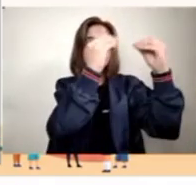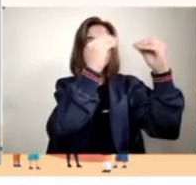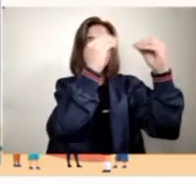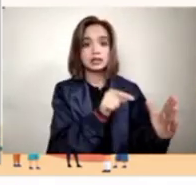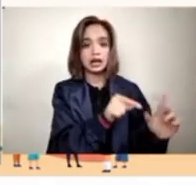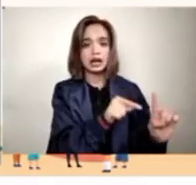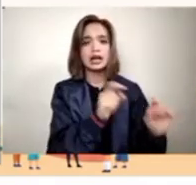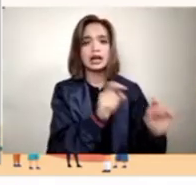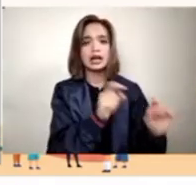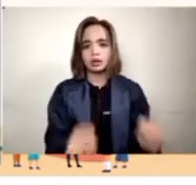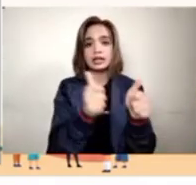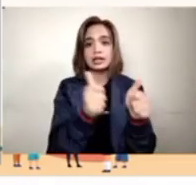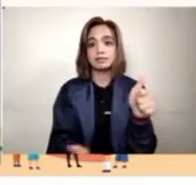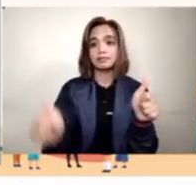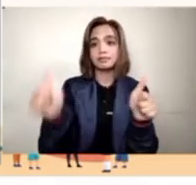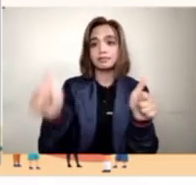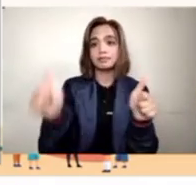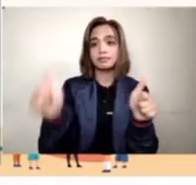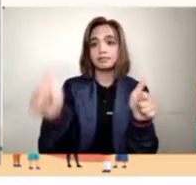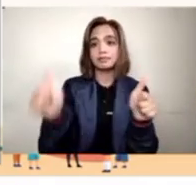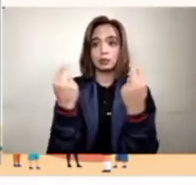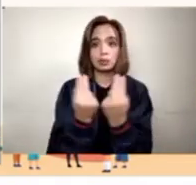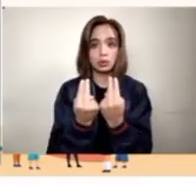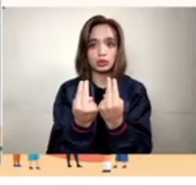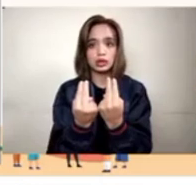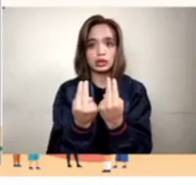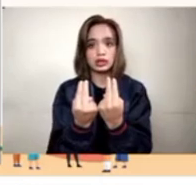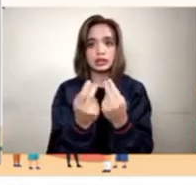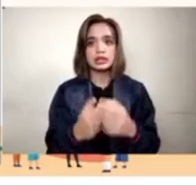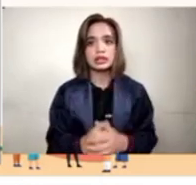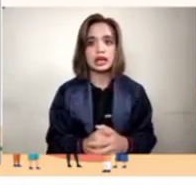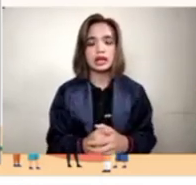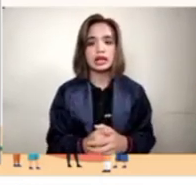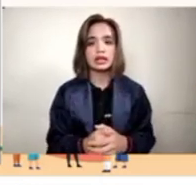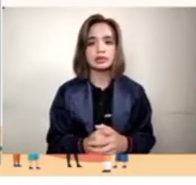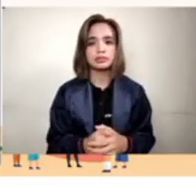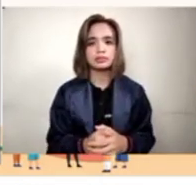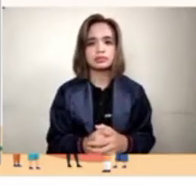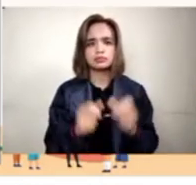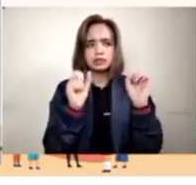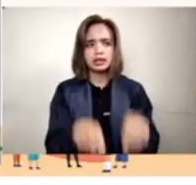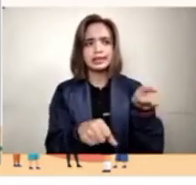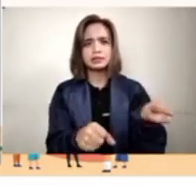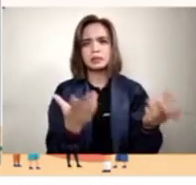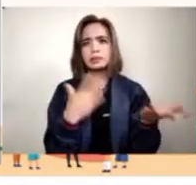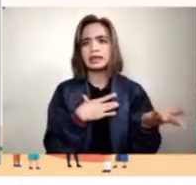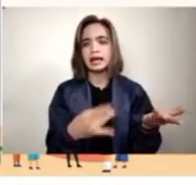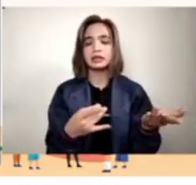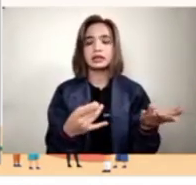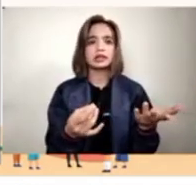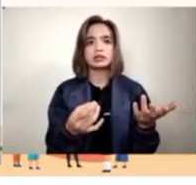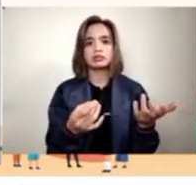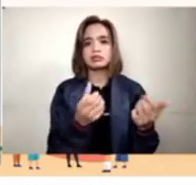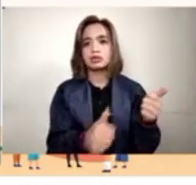5. A teacher may be promoted to MT1 position.